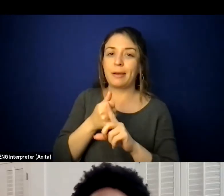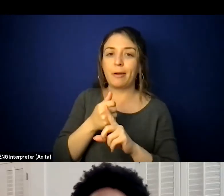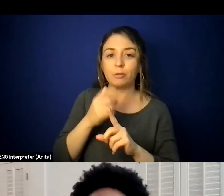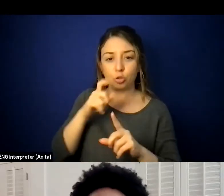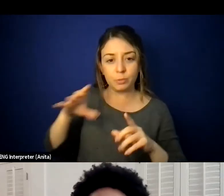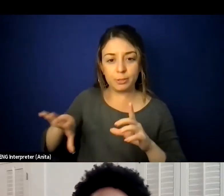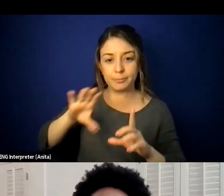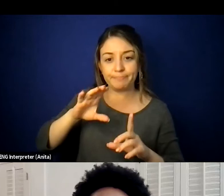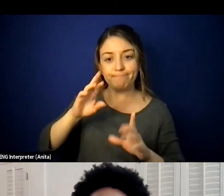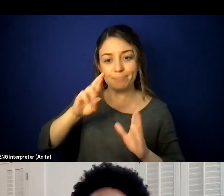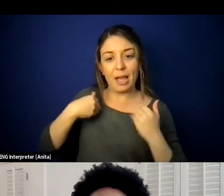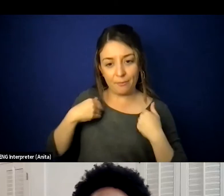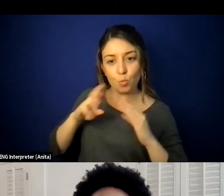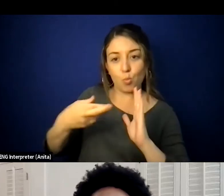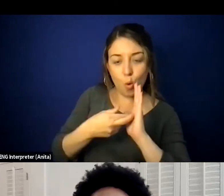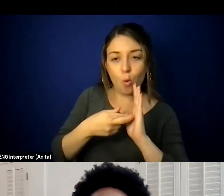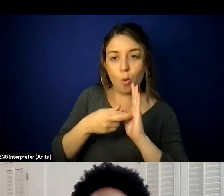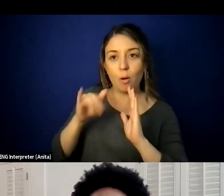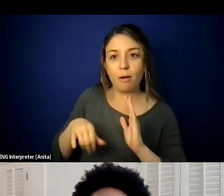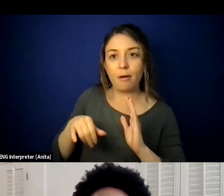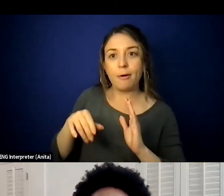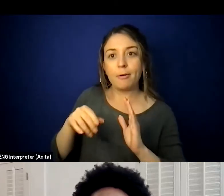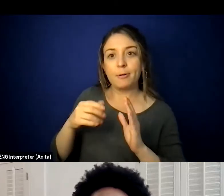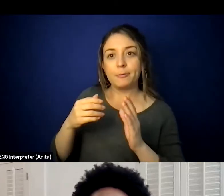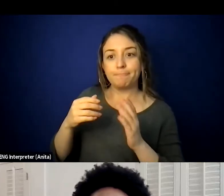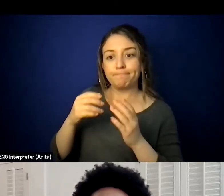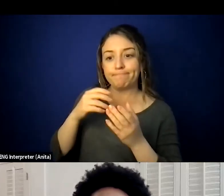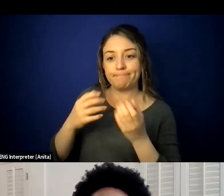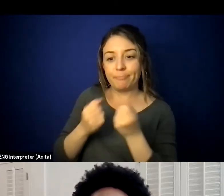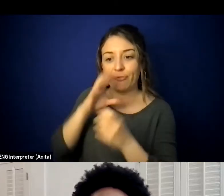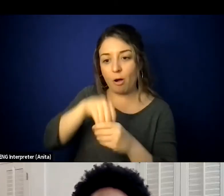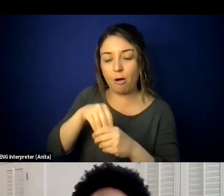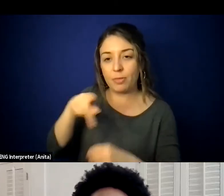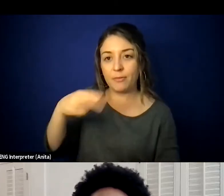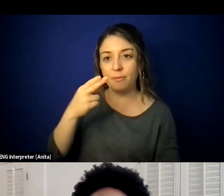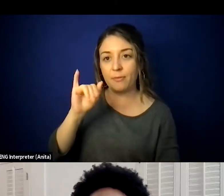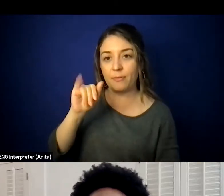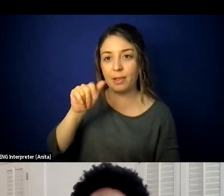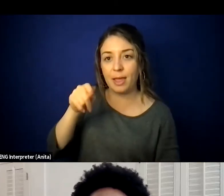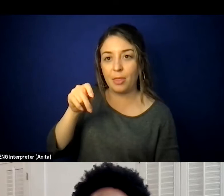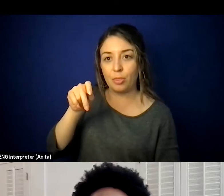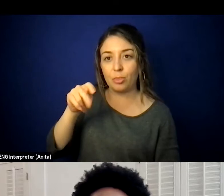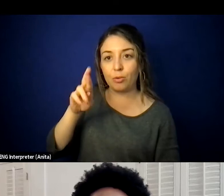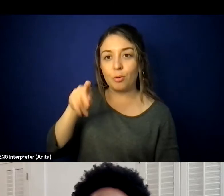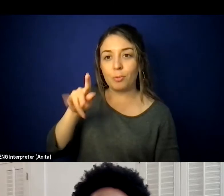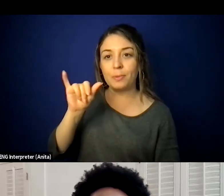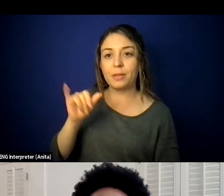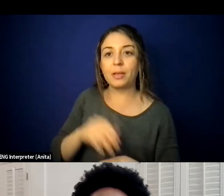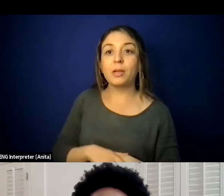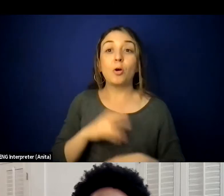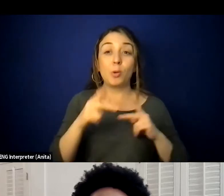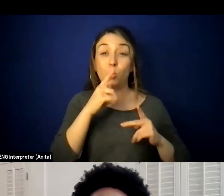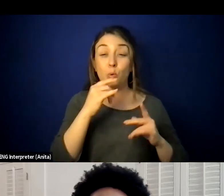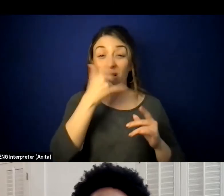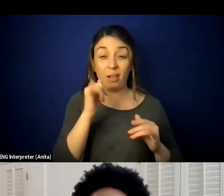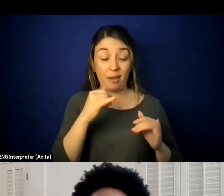in that framing. And that being said, disabled people who look like us, who are disabled people of color in